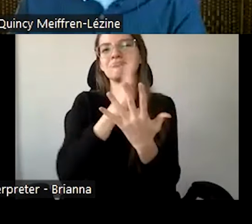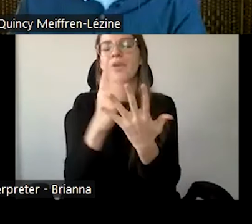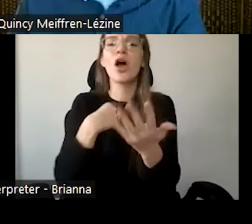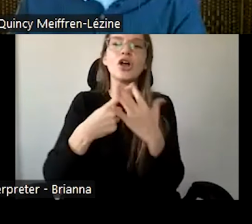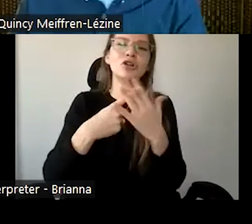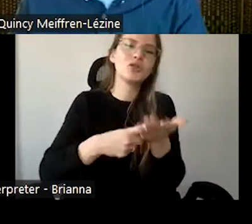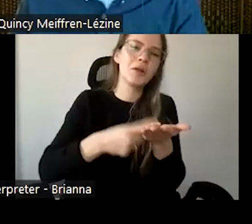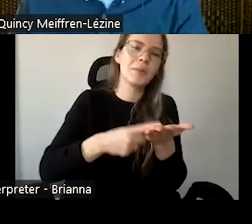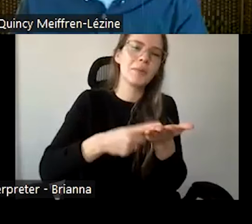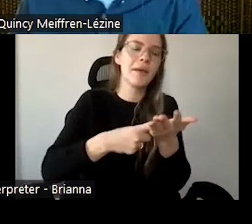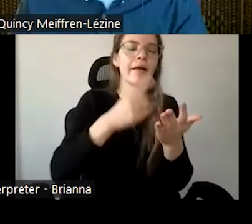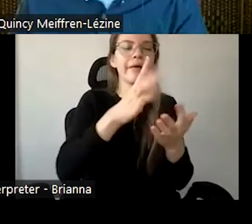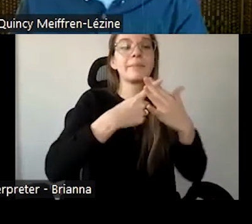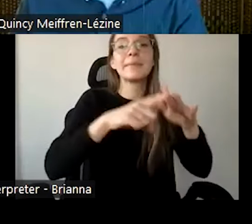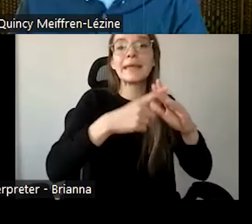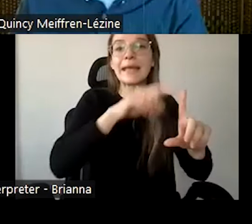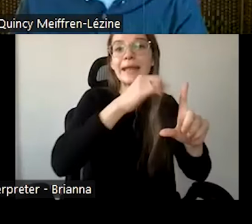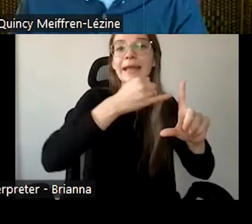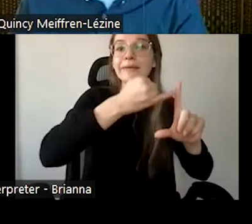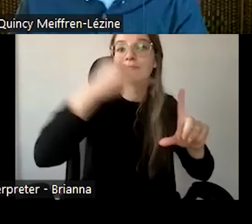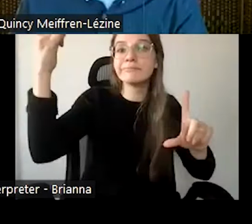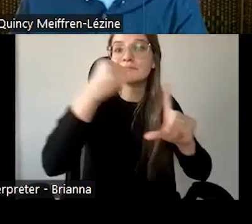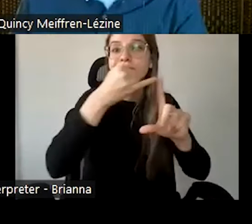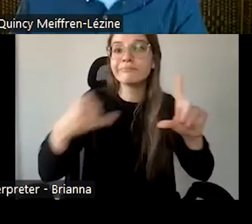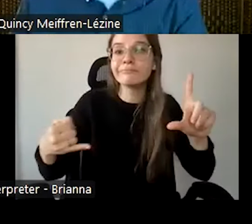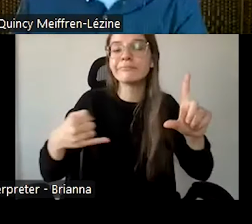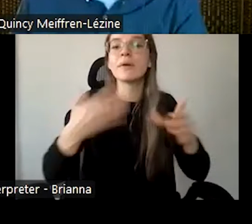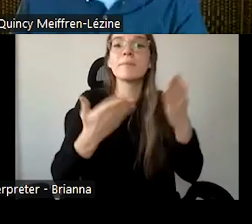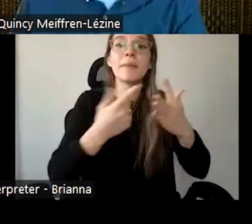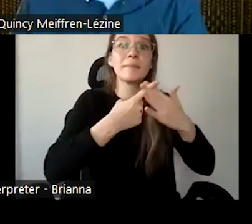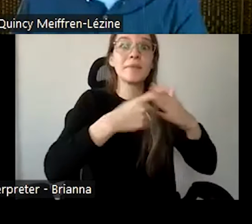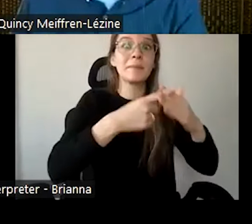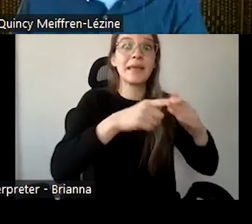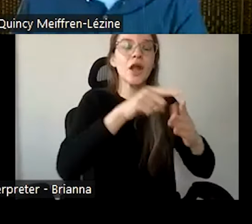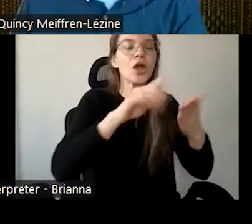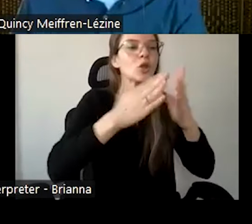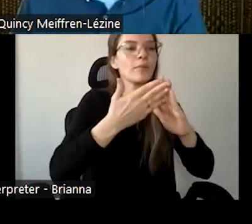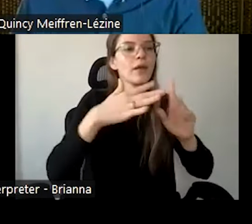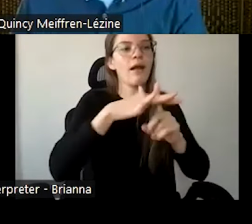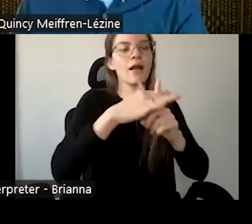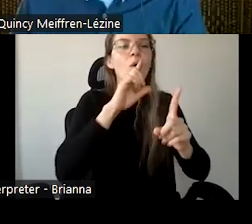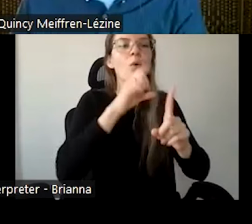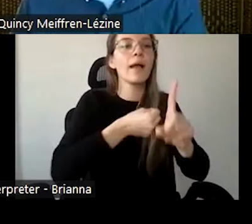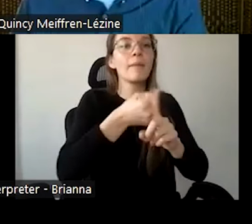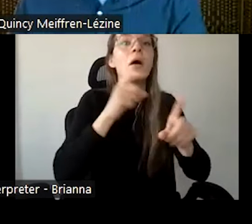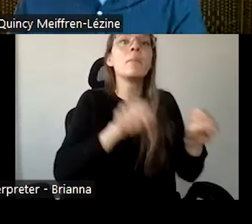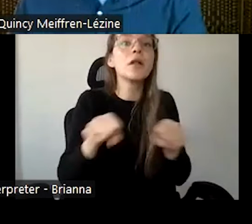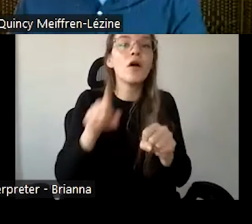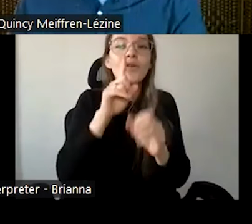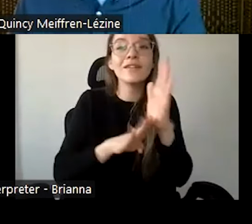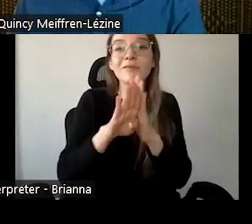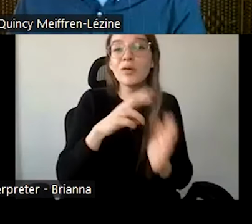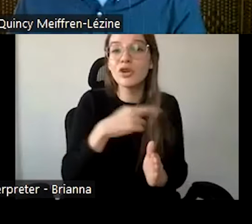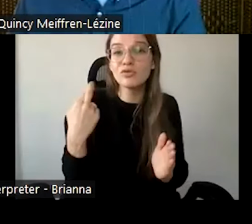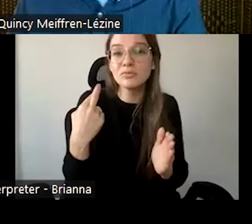of the trajectory, how community context might contribute to developing risk, but I also want to then